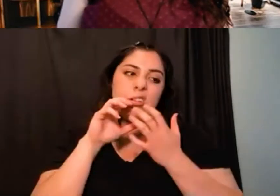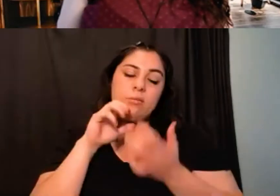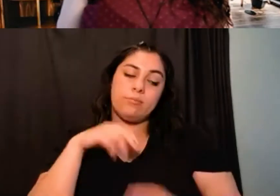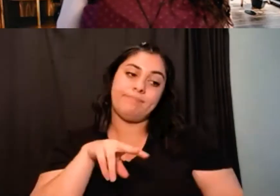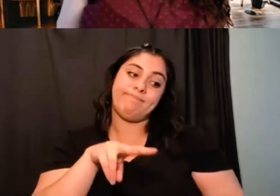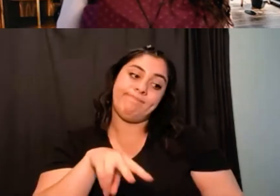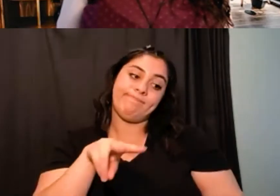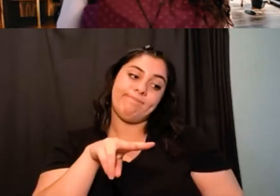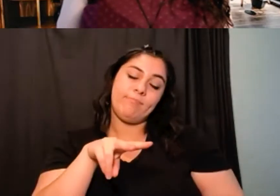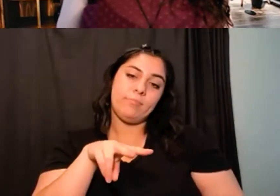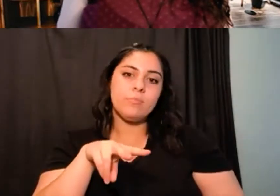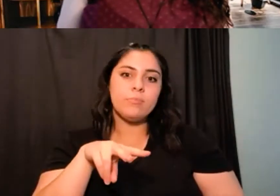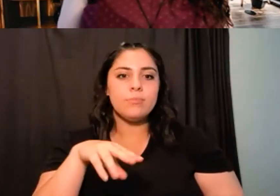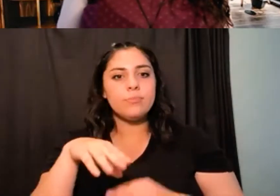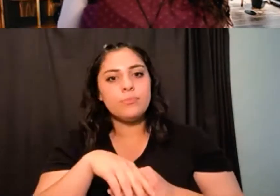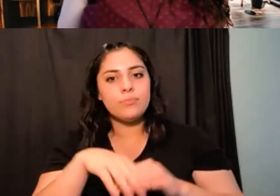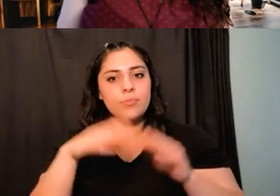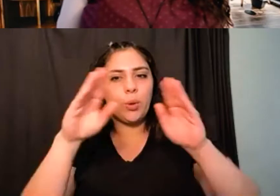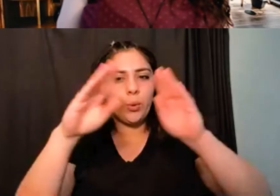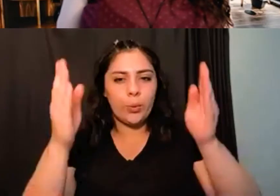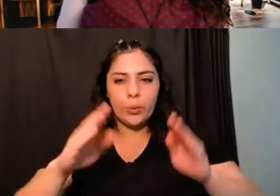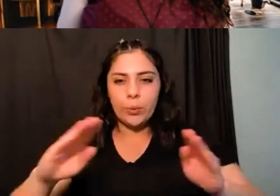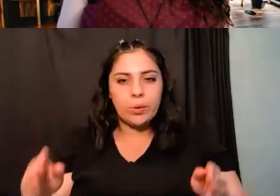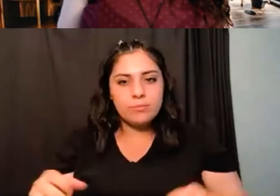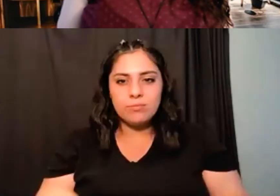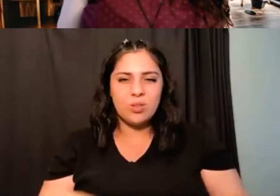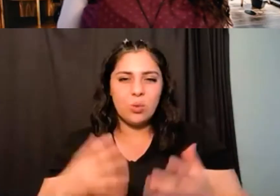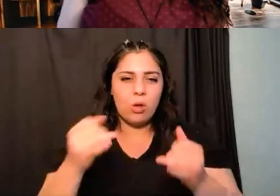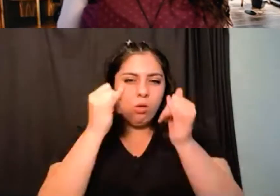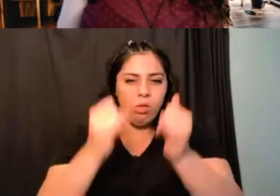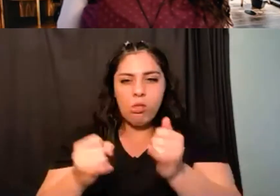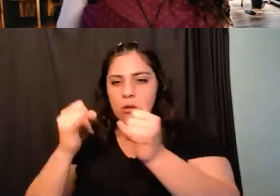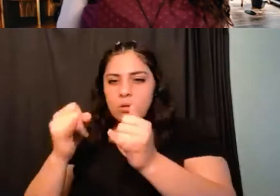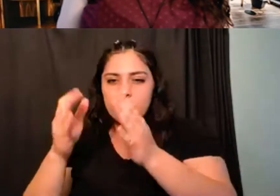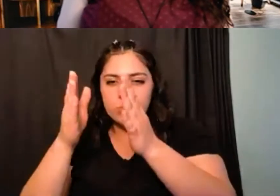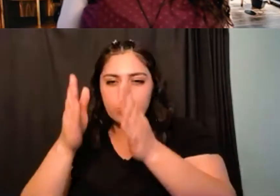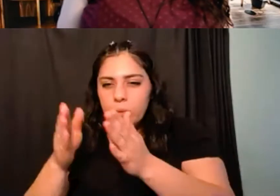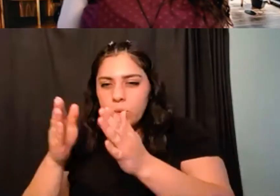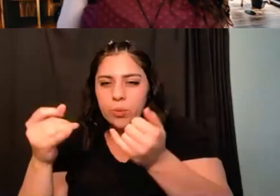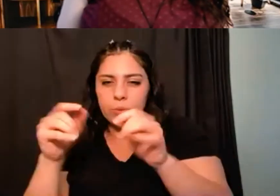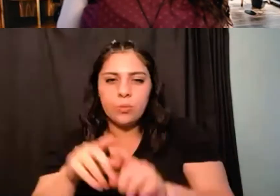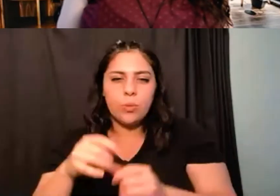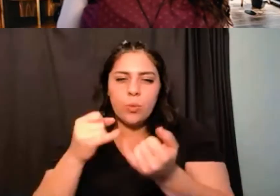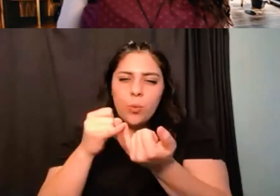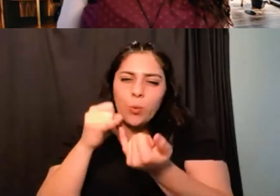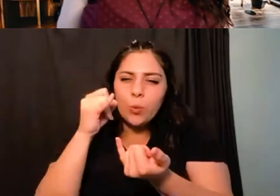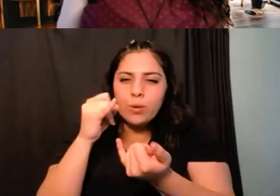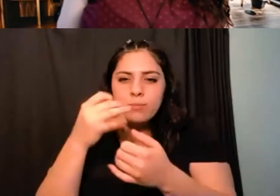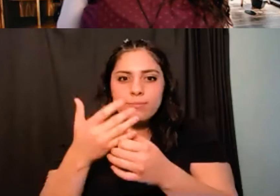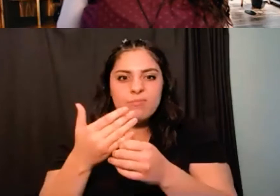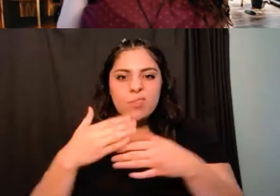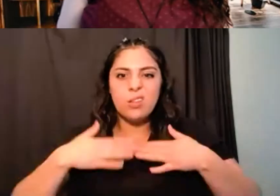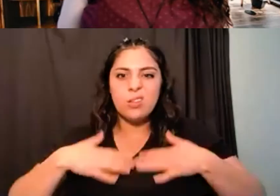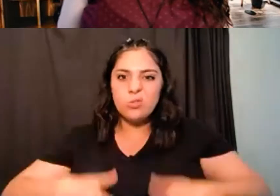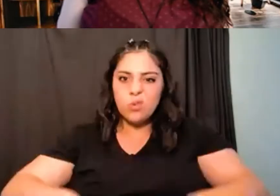less at curves and more at straight lines and one-digit dresses that never fit, that never would.